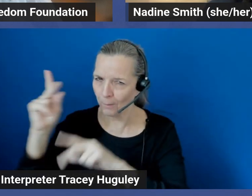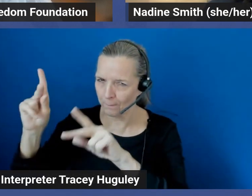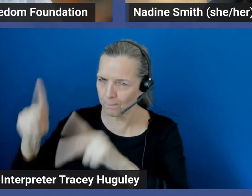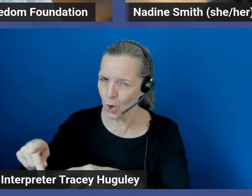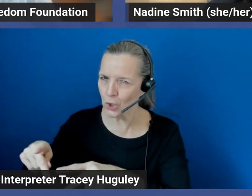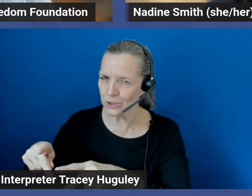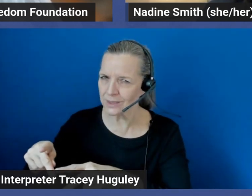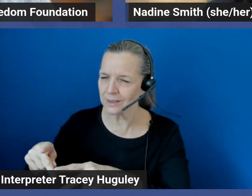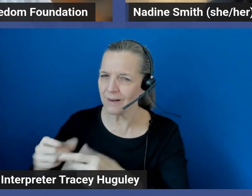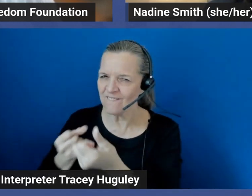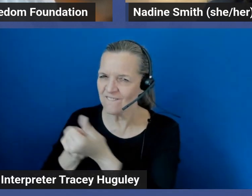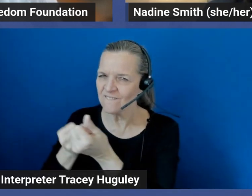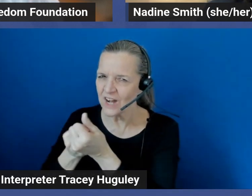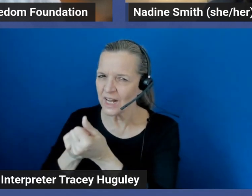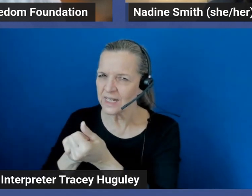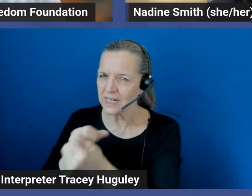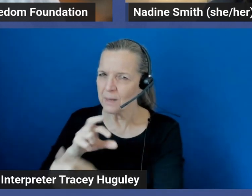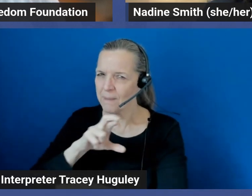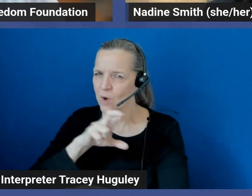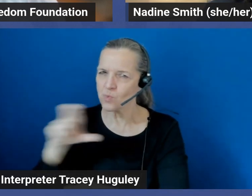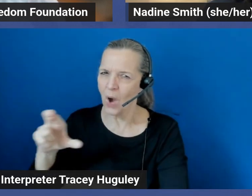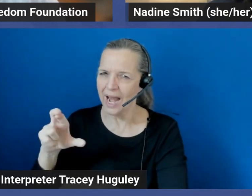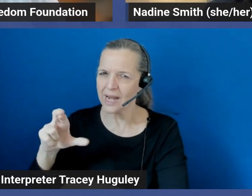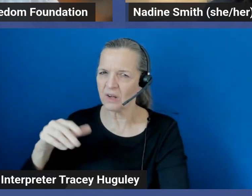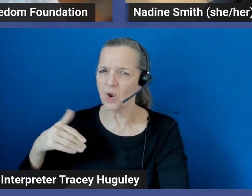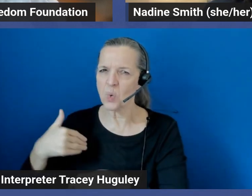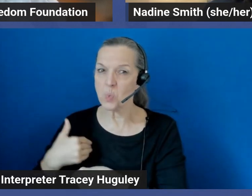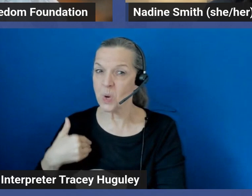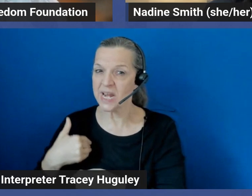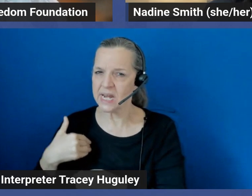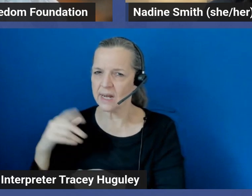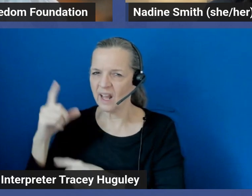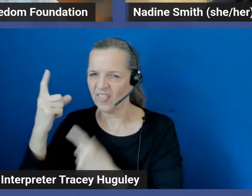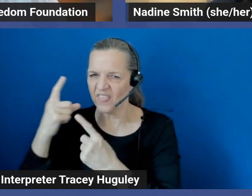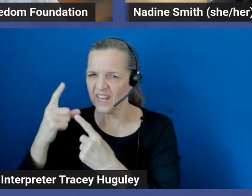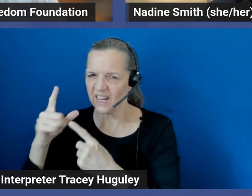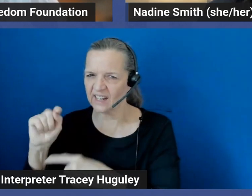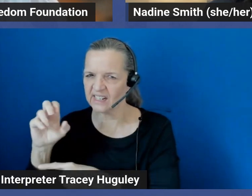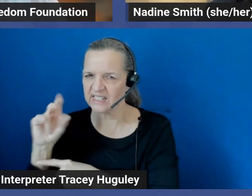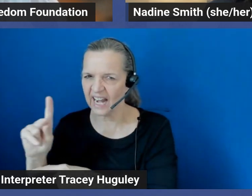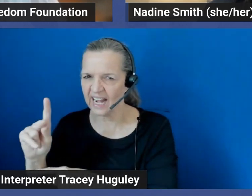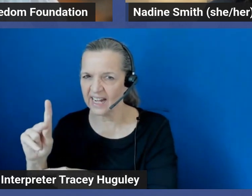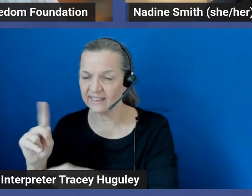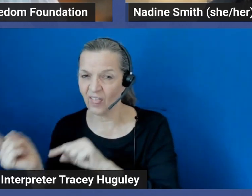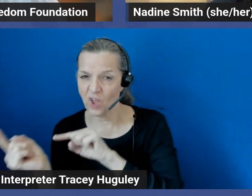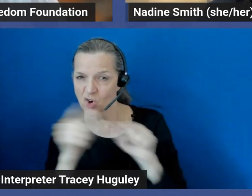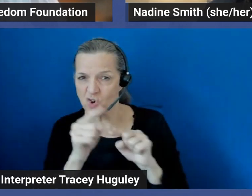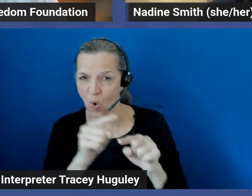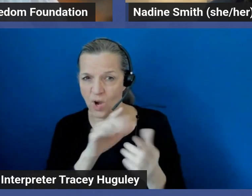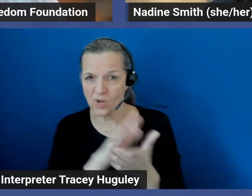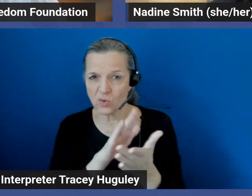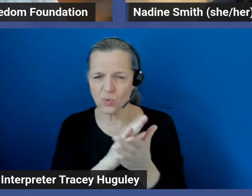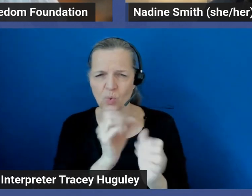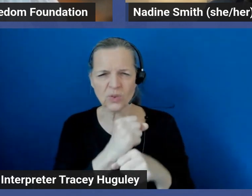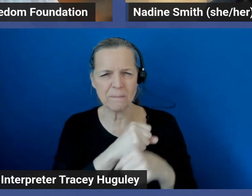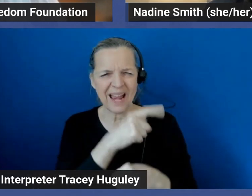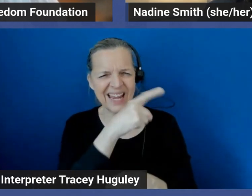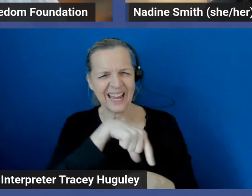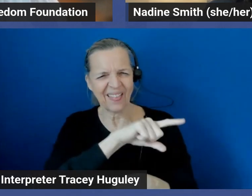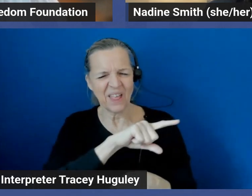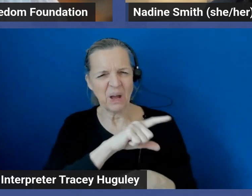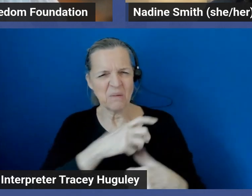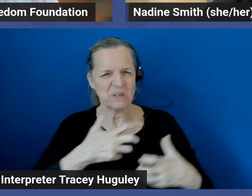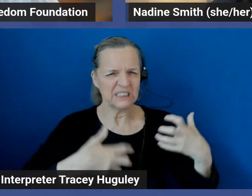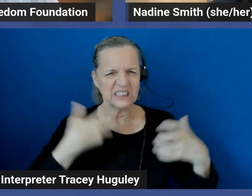right-wing think tanks, are going into the schools and making schools more hostile. And